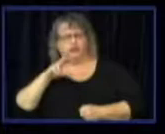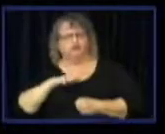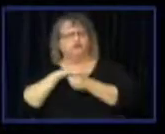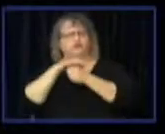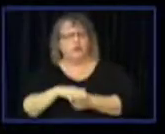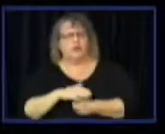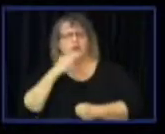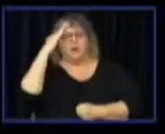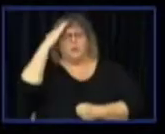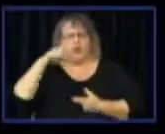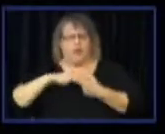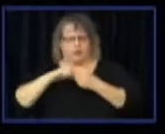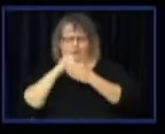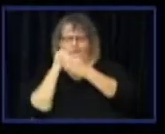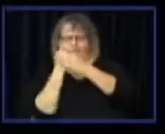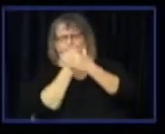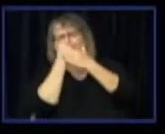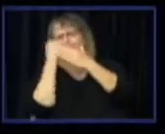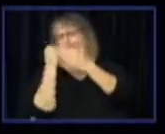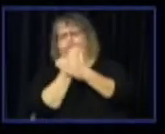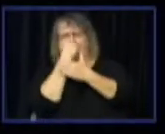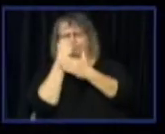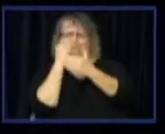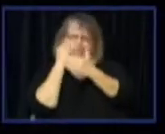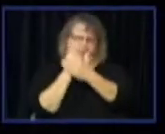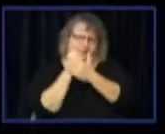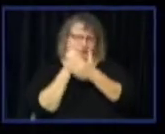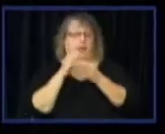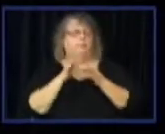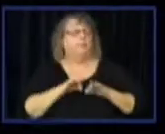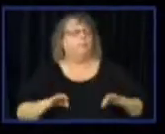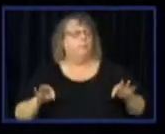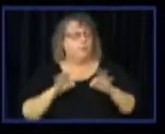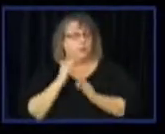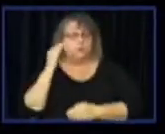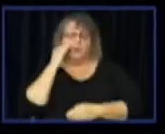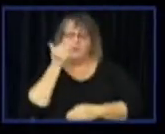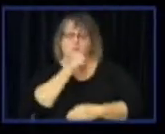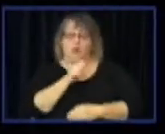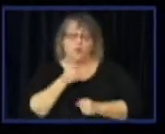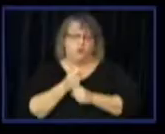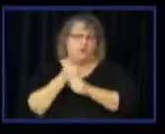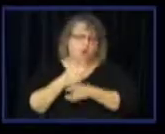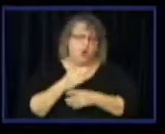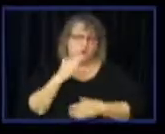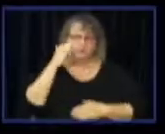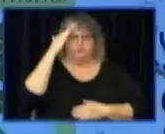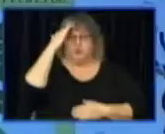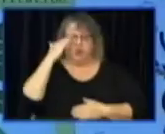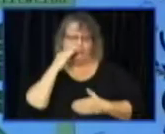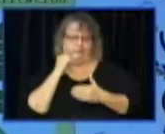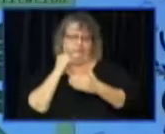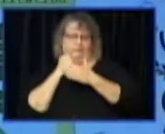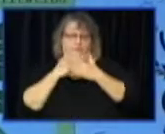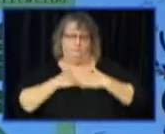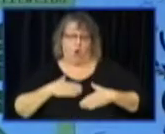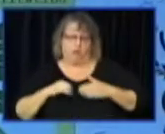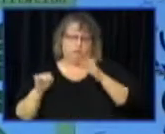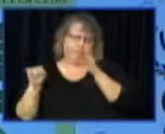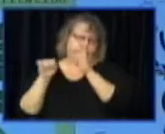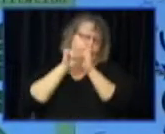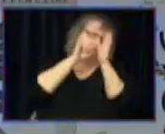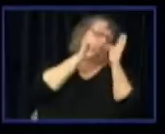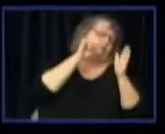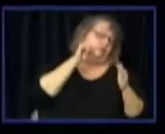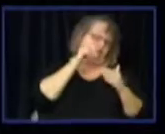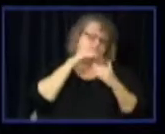shaken and stirred. And again, the important thing is anything that causes a mechanical impact on the body or head